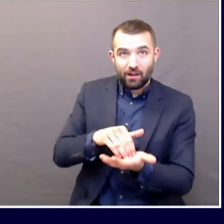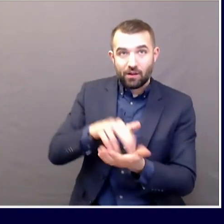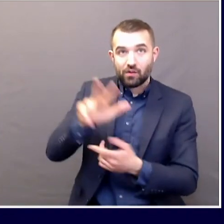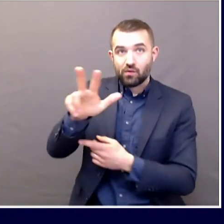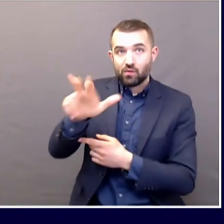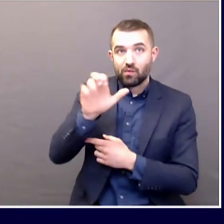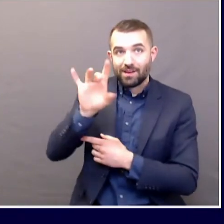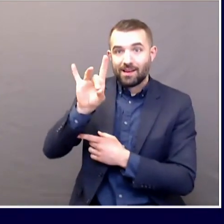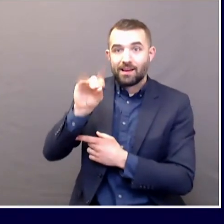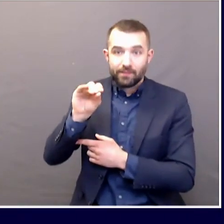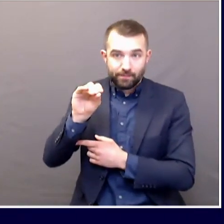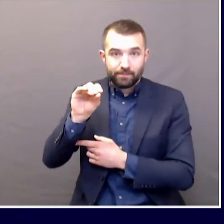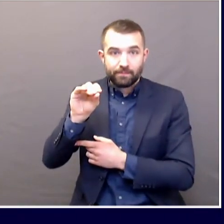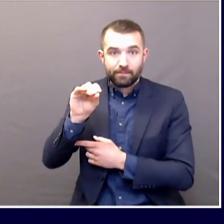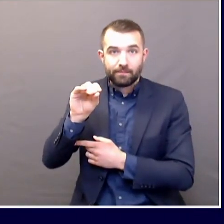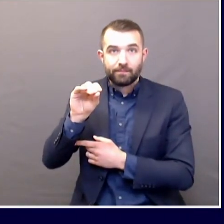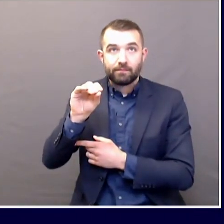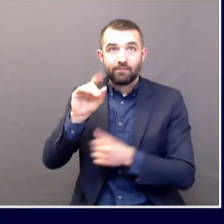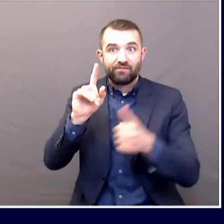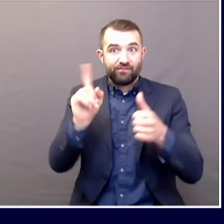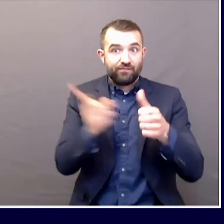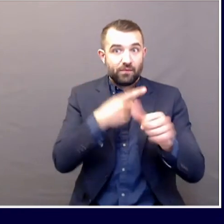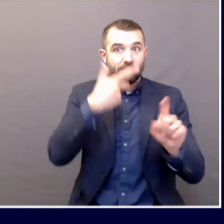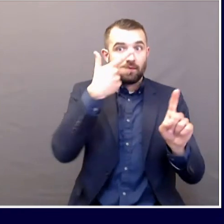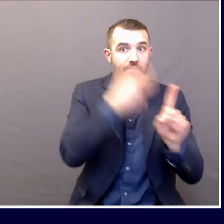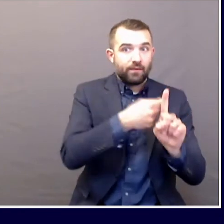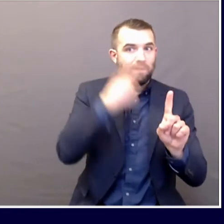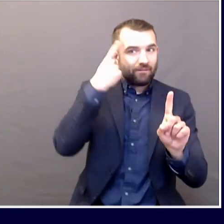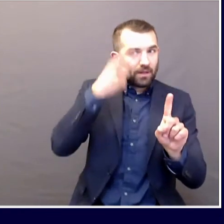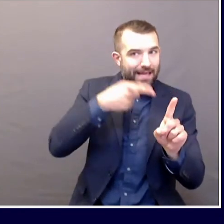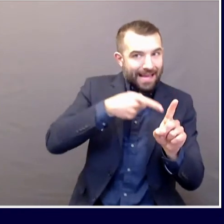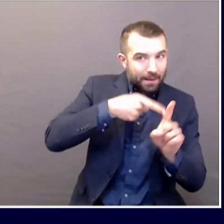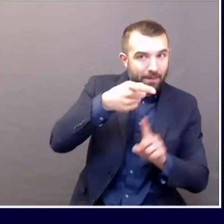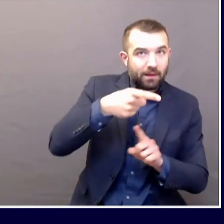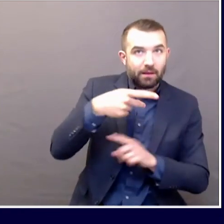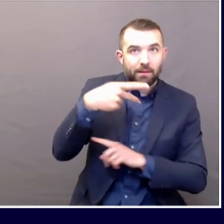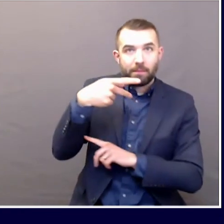16,380 first doses of Pfizer vaccine and